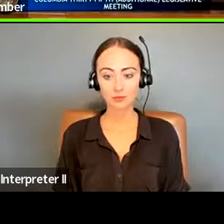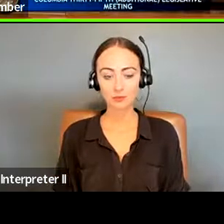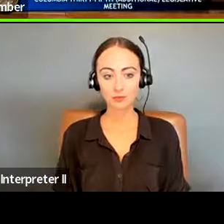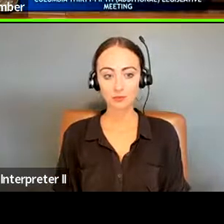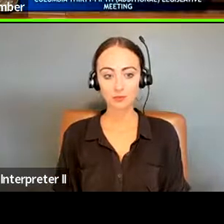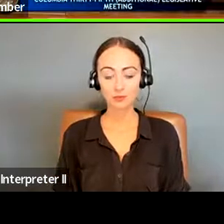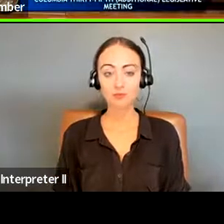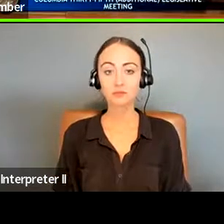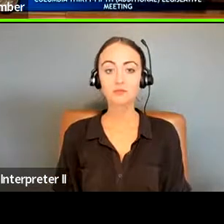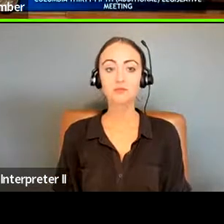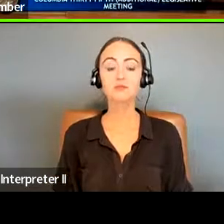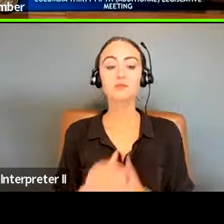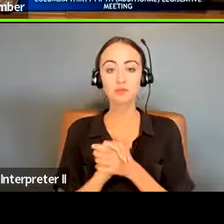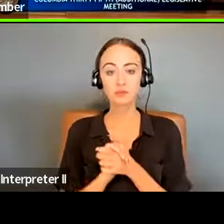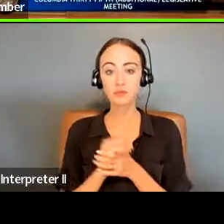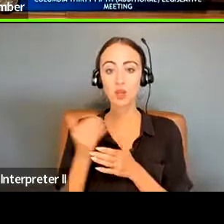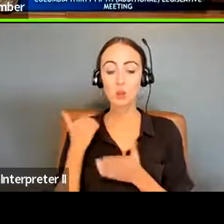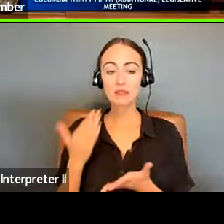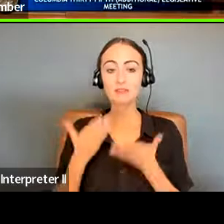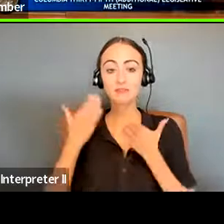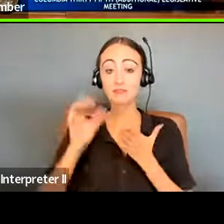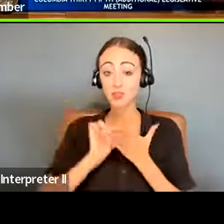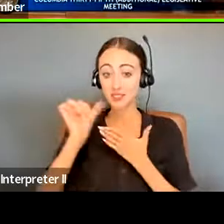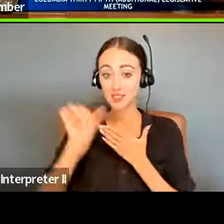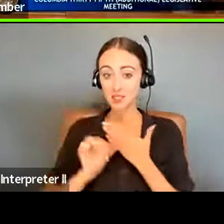We have the consent agenda before us.